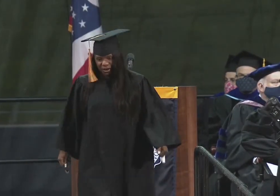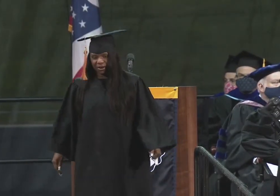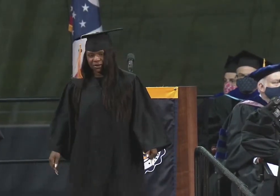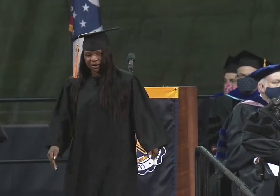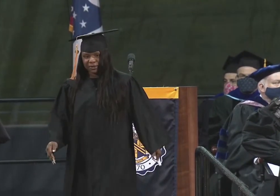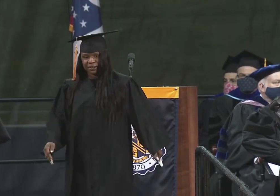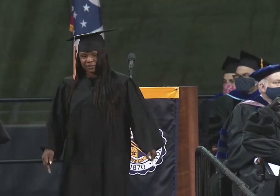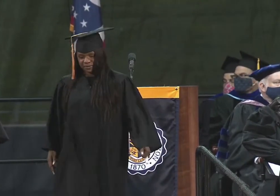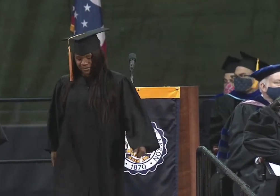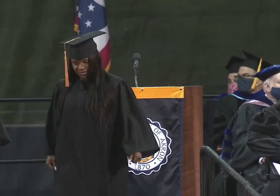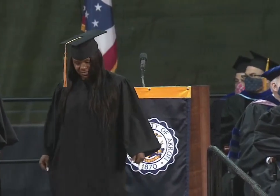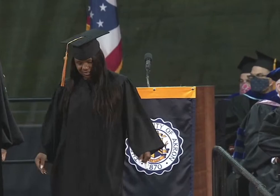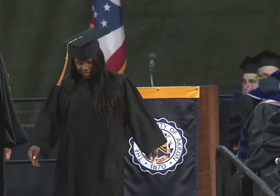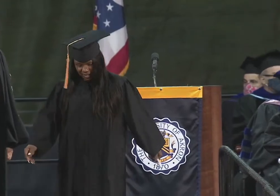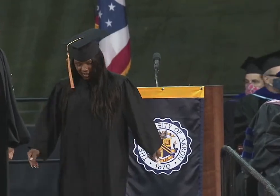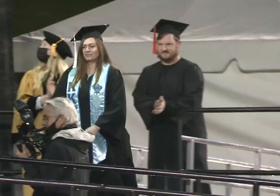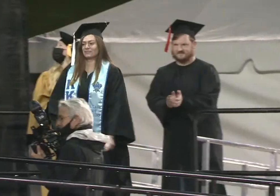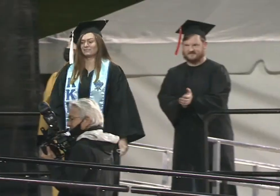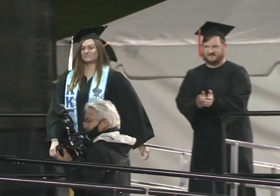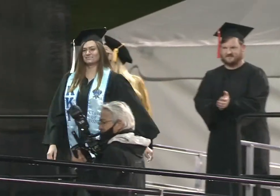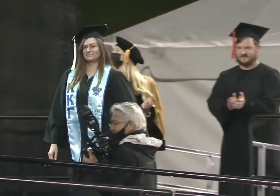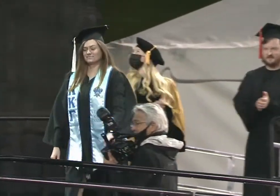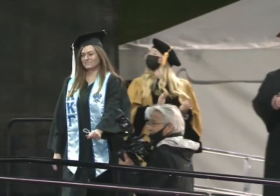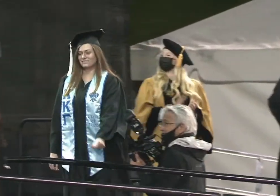And Marie Dawn Ohanian.